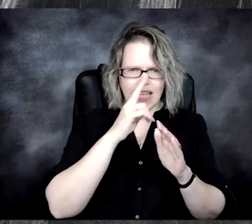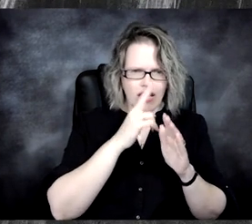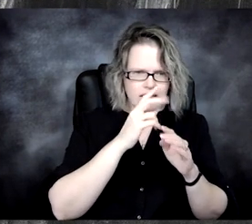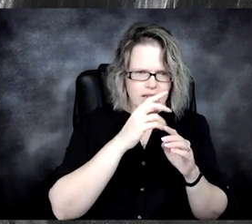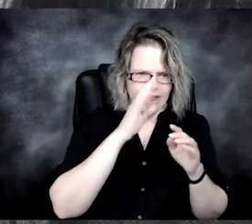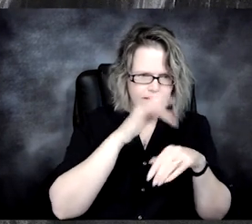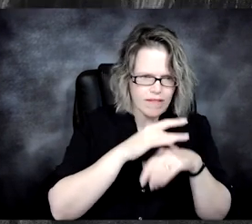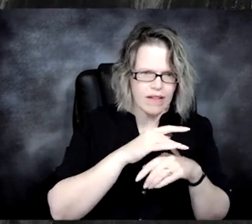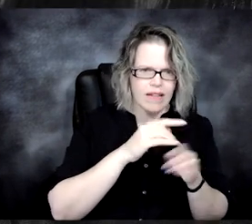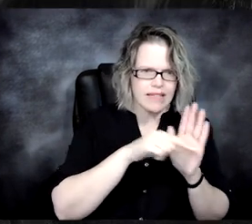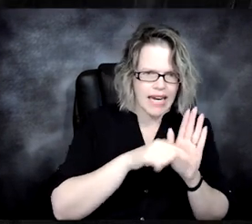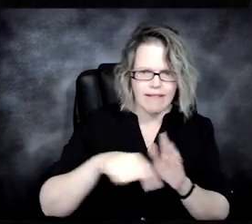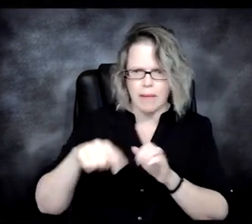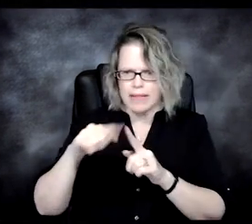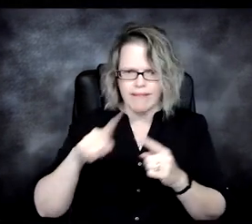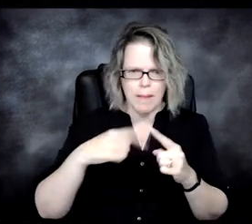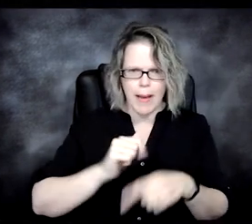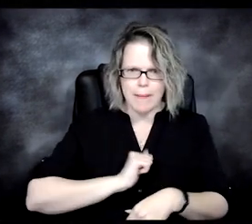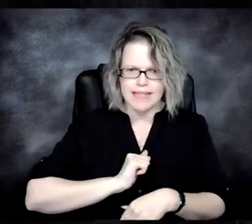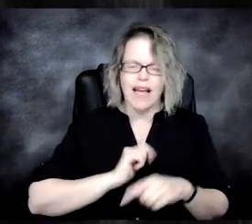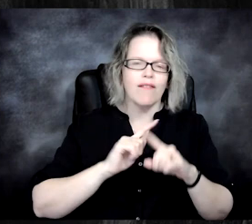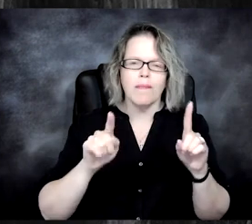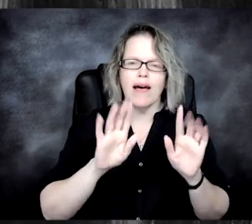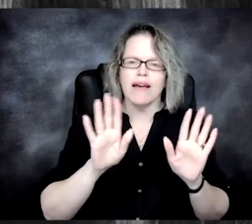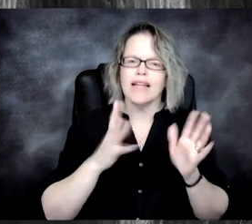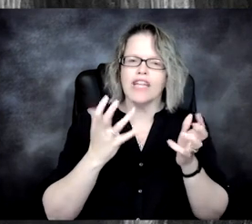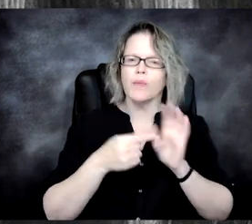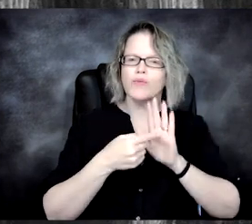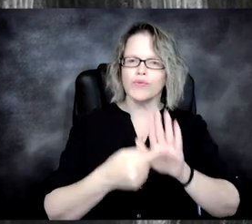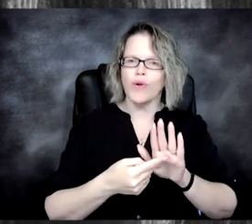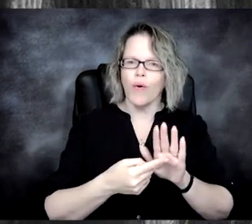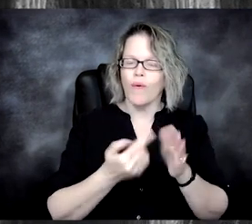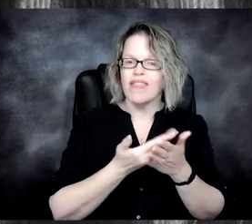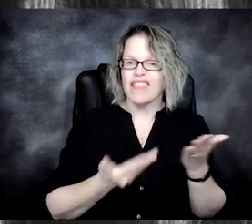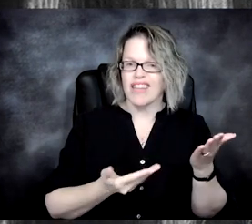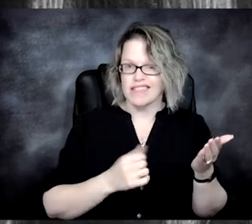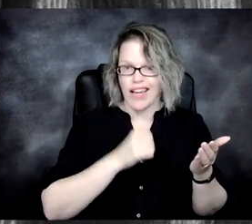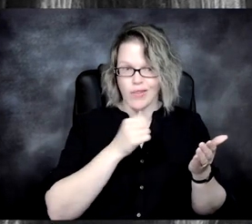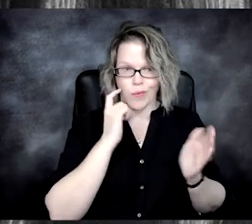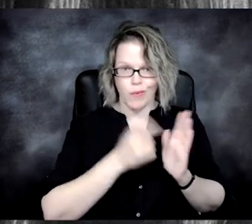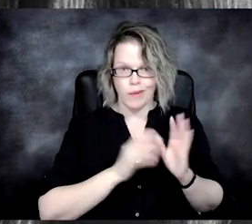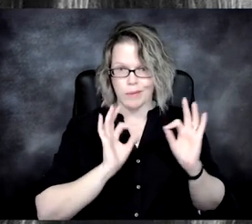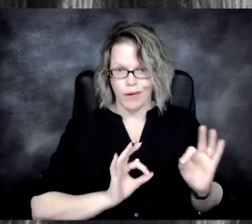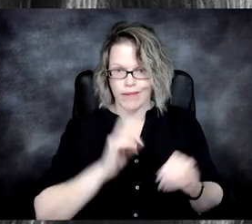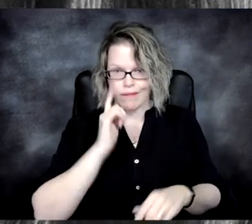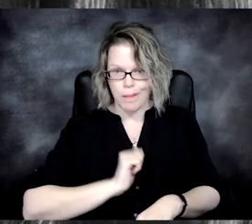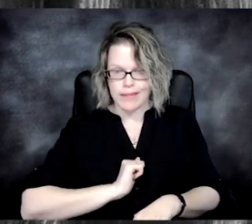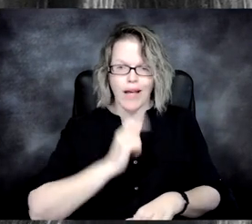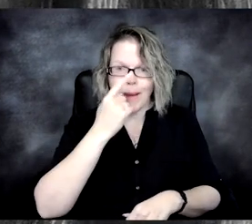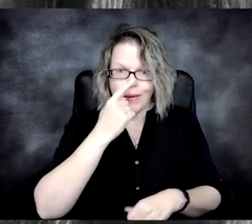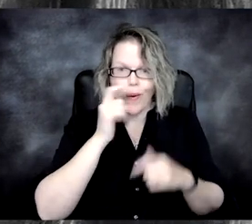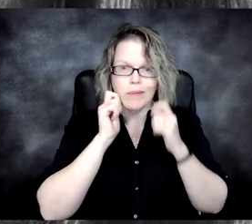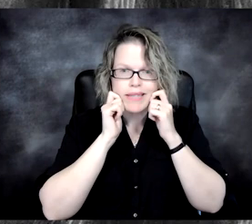what I don't. And that's what this piece is about, because I try to just show off my things that I don't find perfect in myself. So like my nose or like